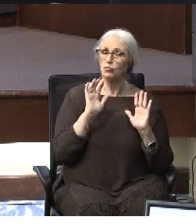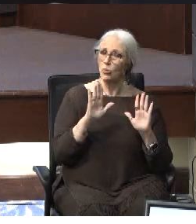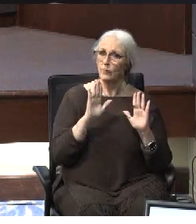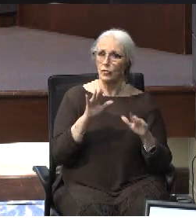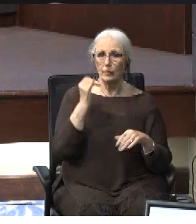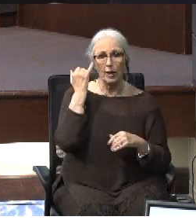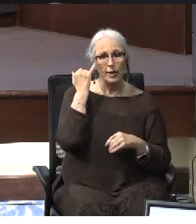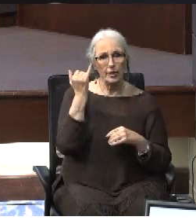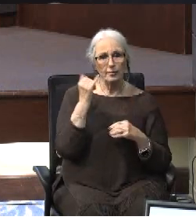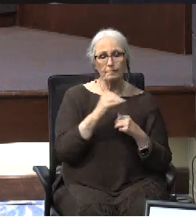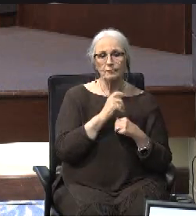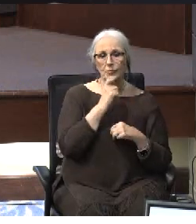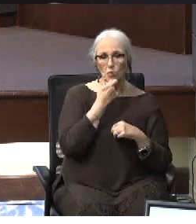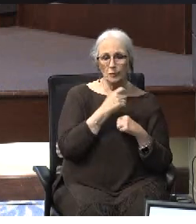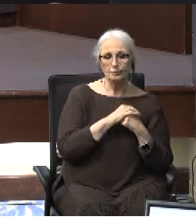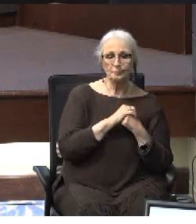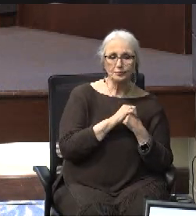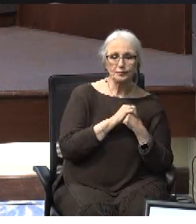Okay, cool, thanks.